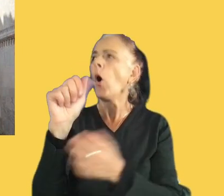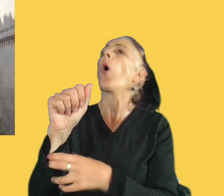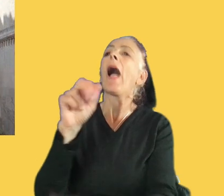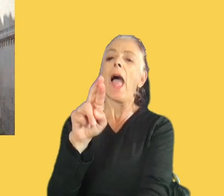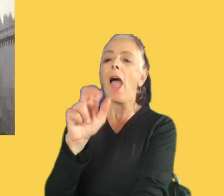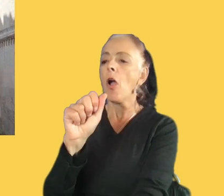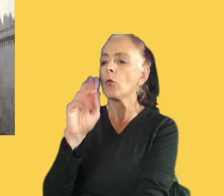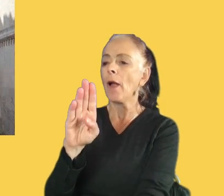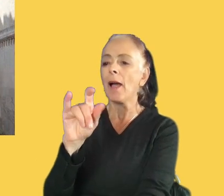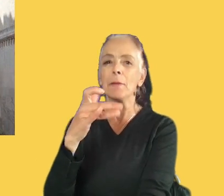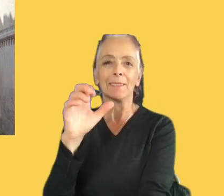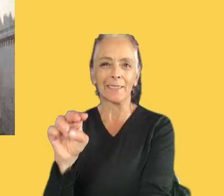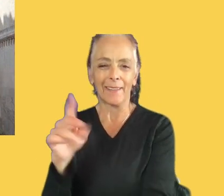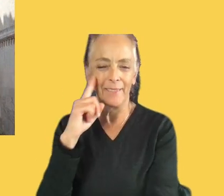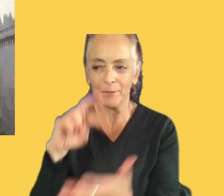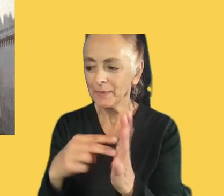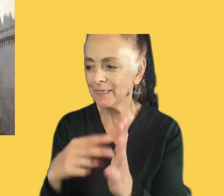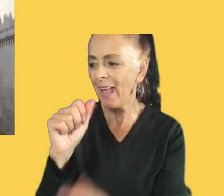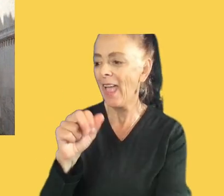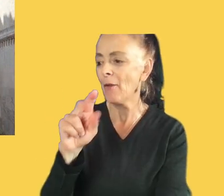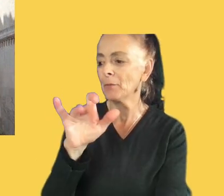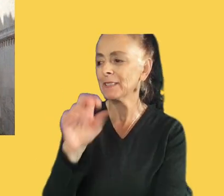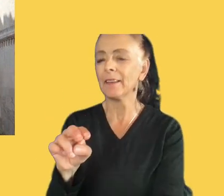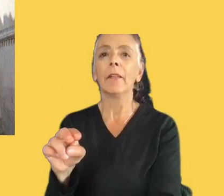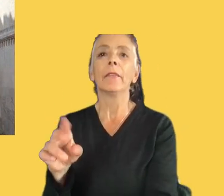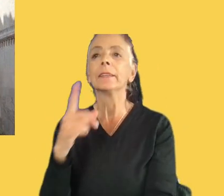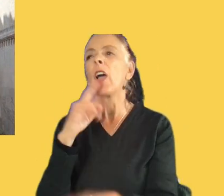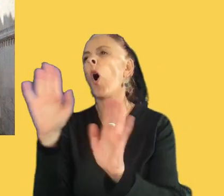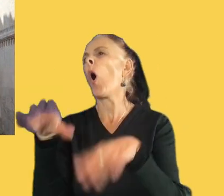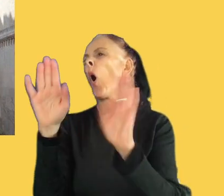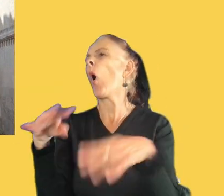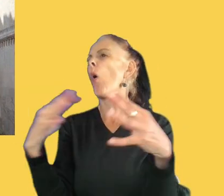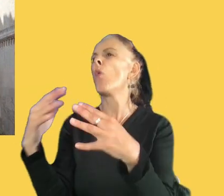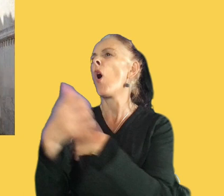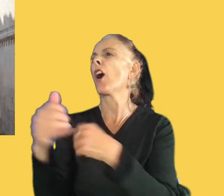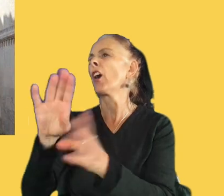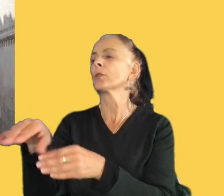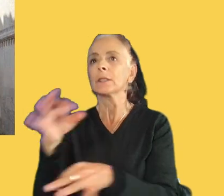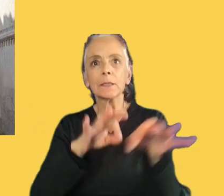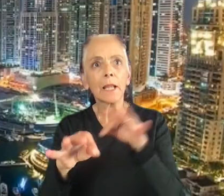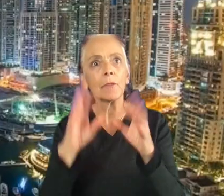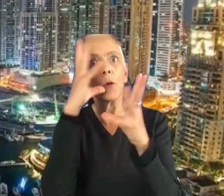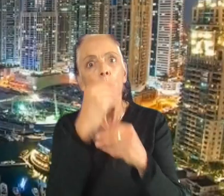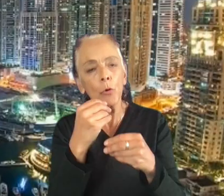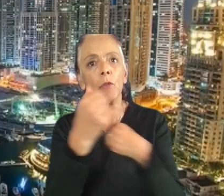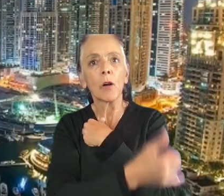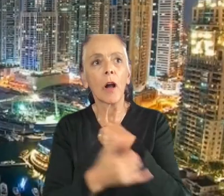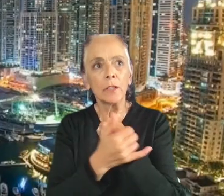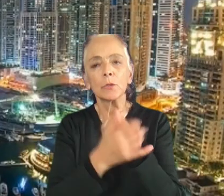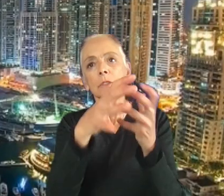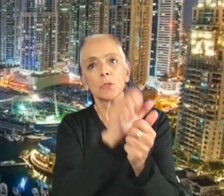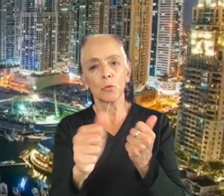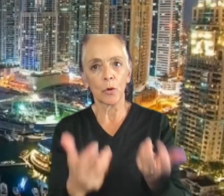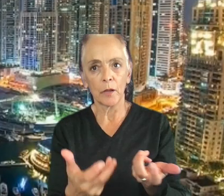shocking aftermath of a once beautiful country, as has been the case with Syria recently. But